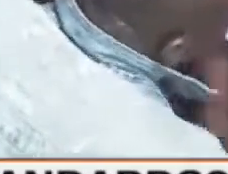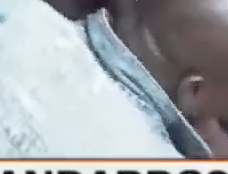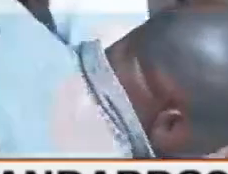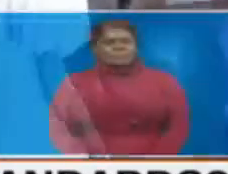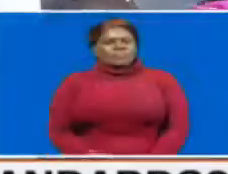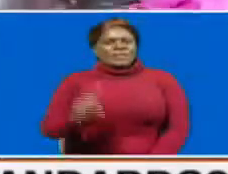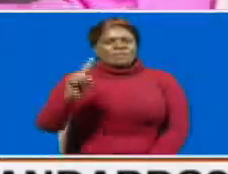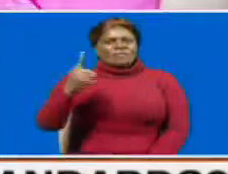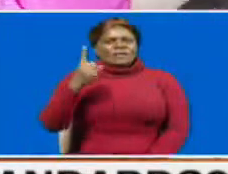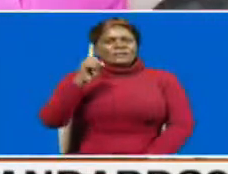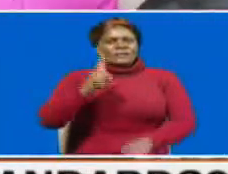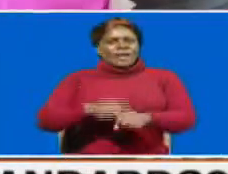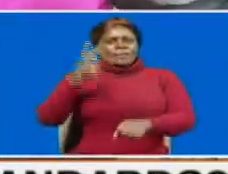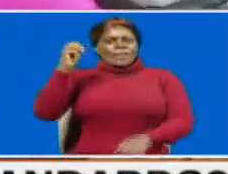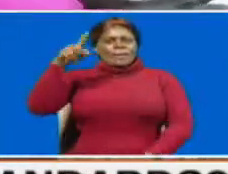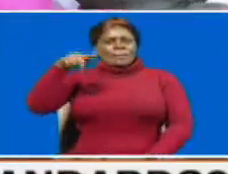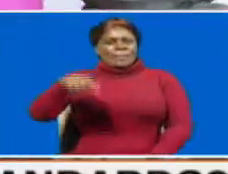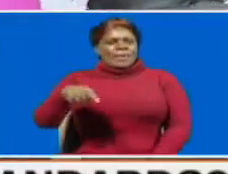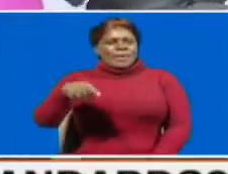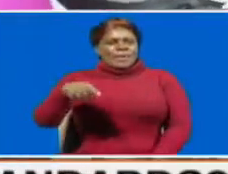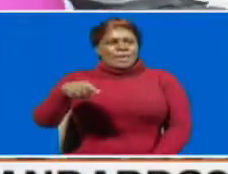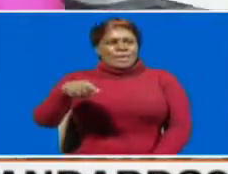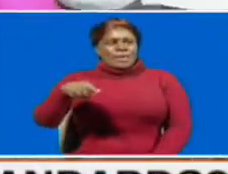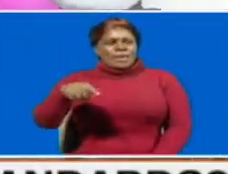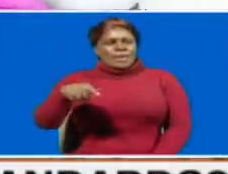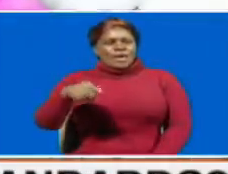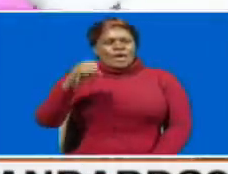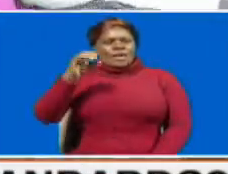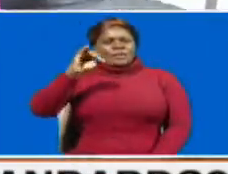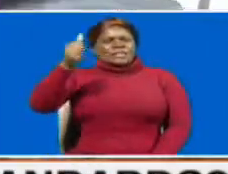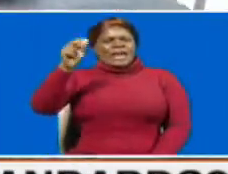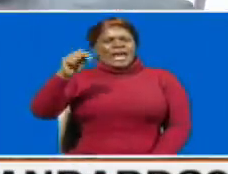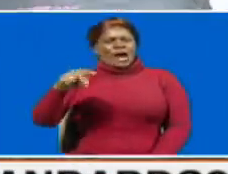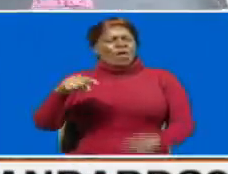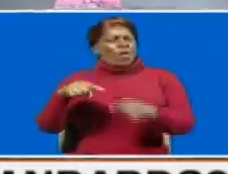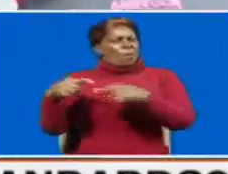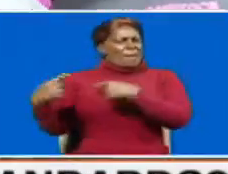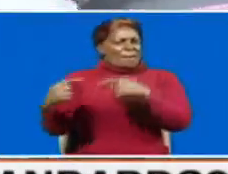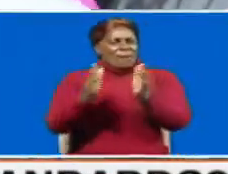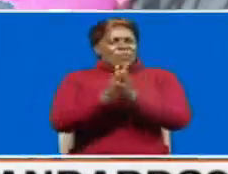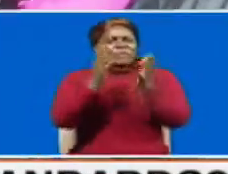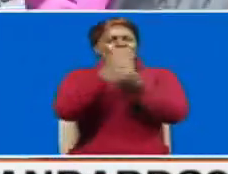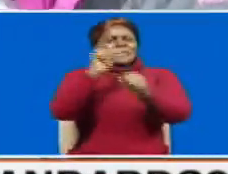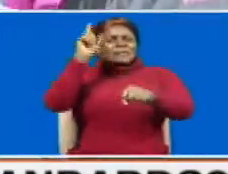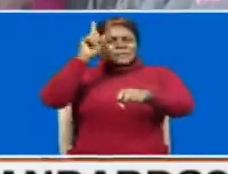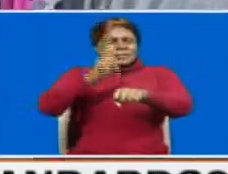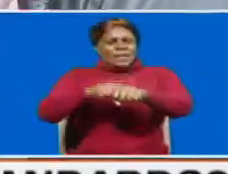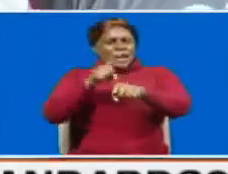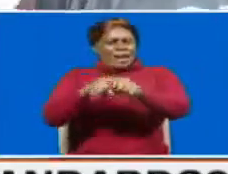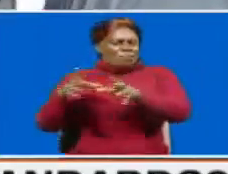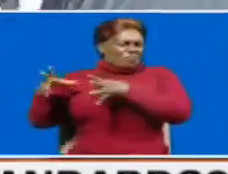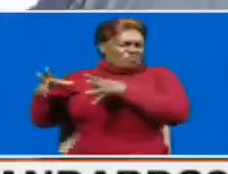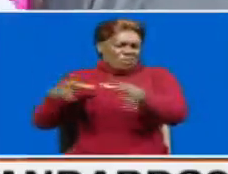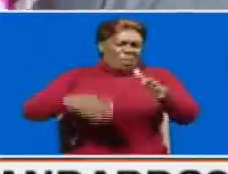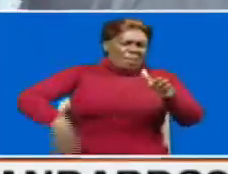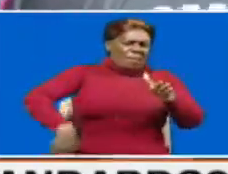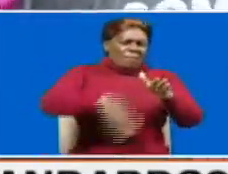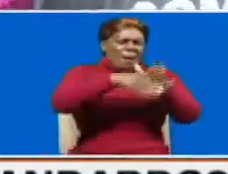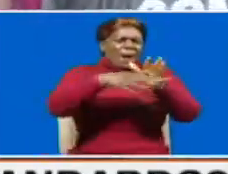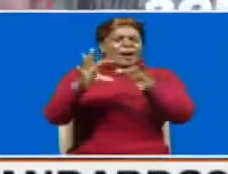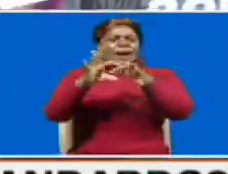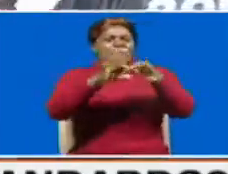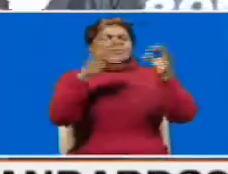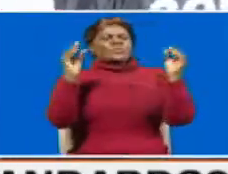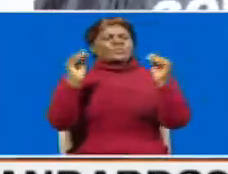The first-time MP Odwor bore the brunt of his close relationship with the president when he was forcefully ejected from an